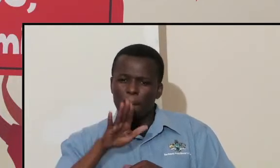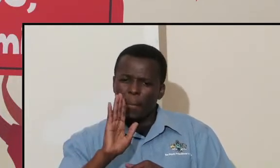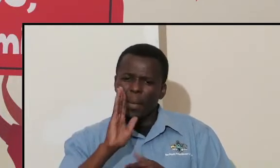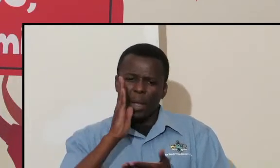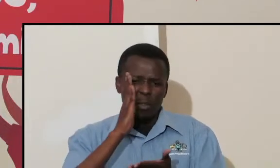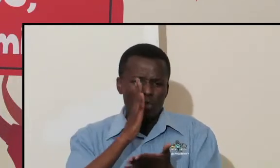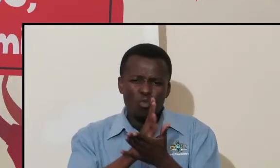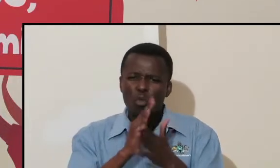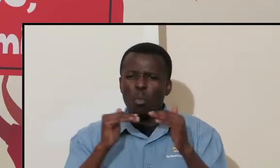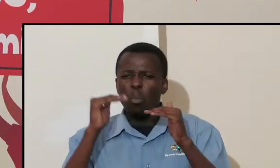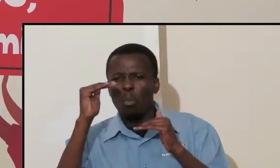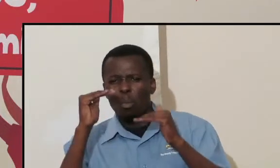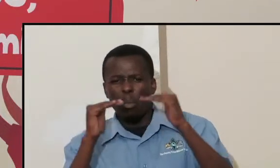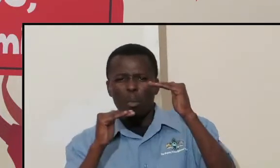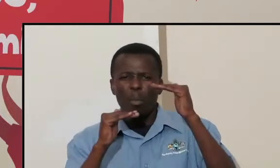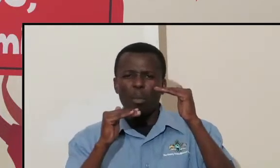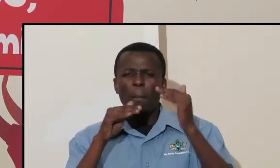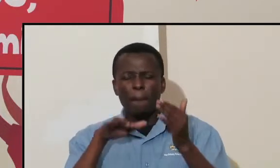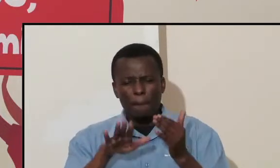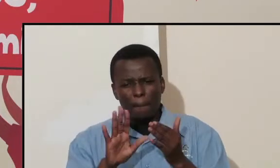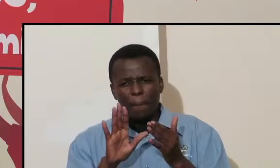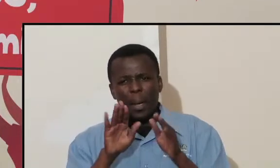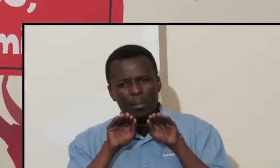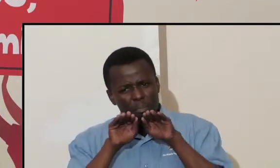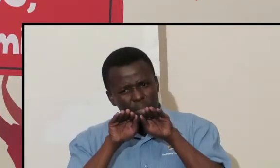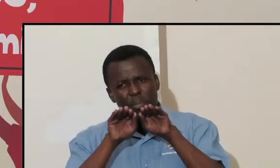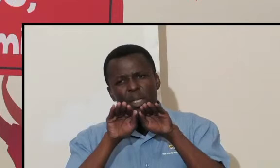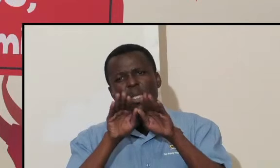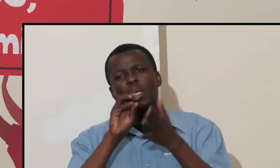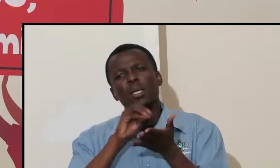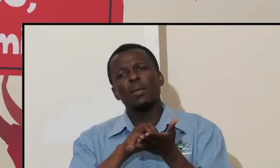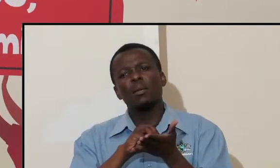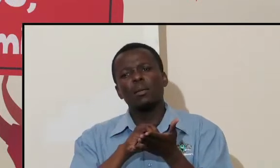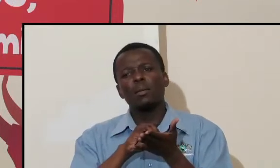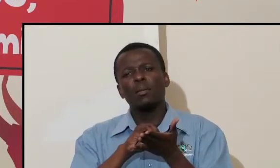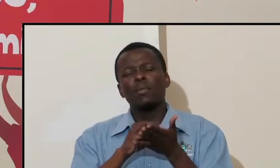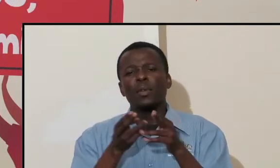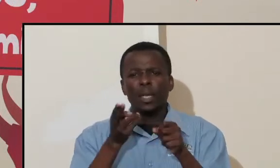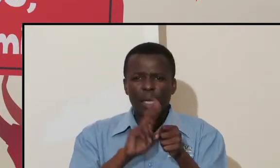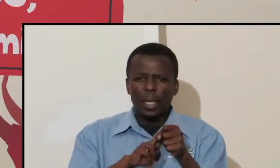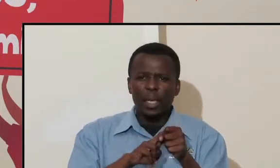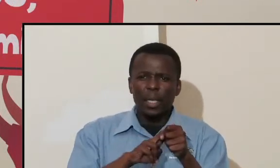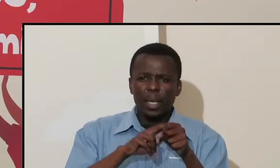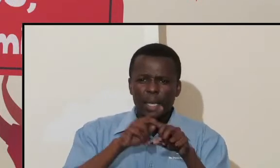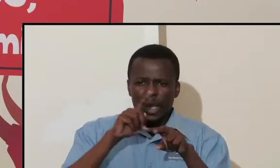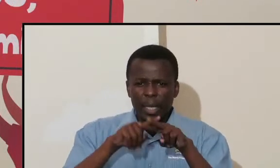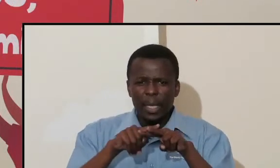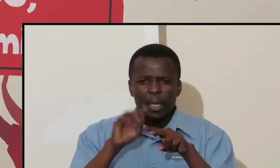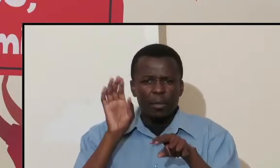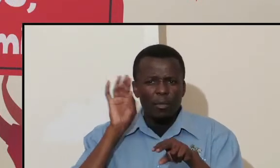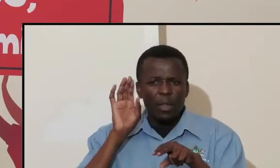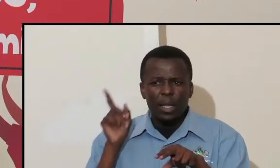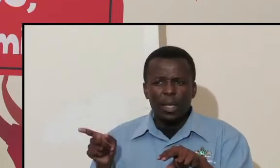HIV and AIDS. We have had the UNAIDS a country rep talking about these strategies and